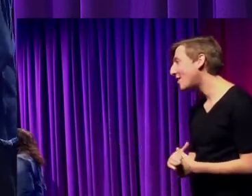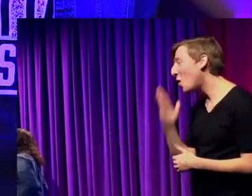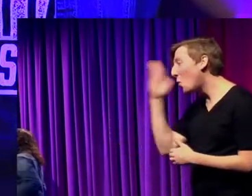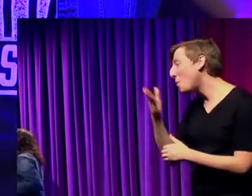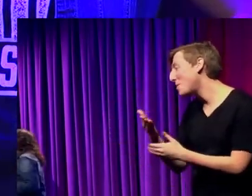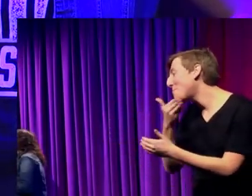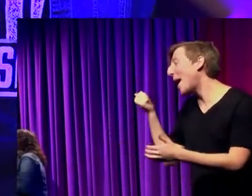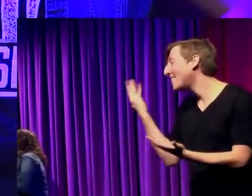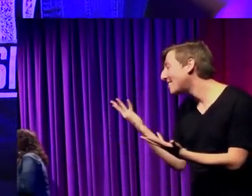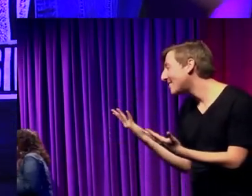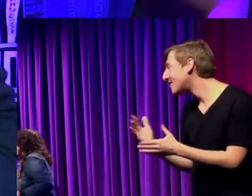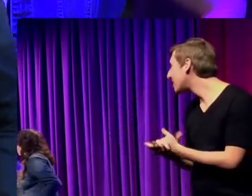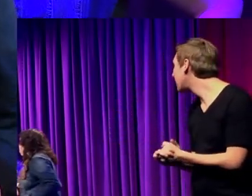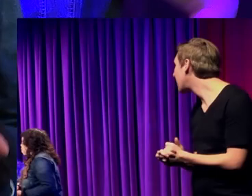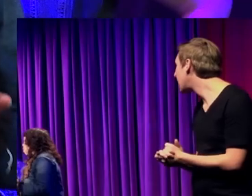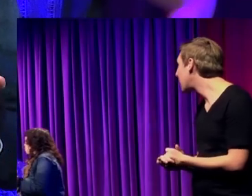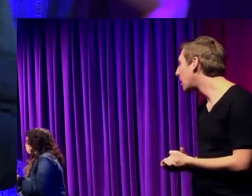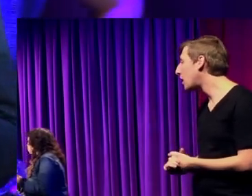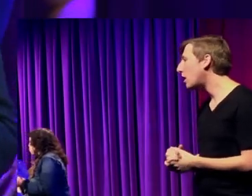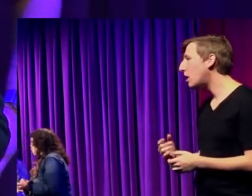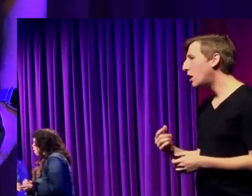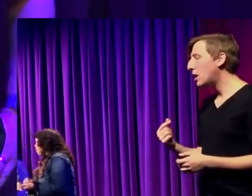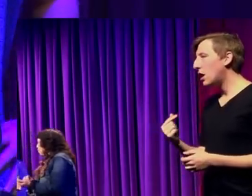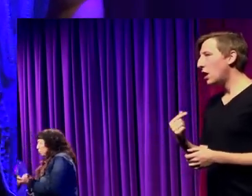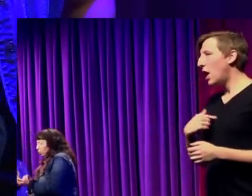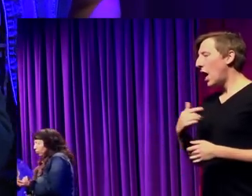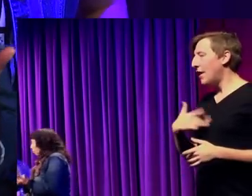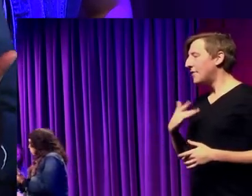I need to text you. Hold on.